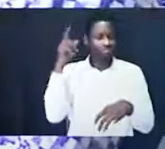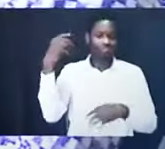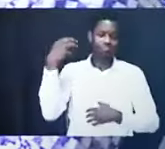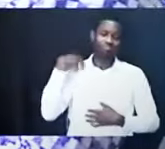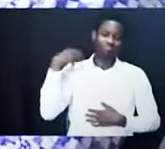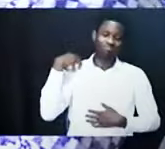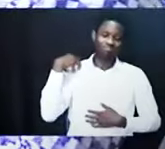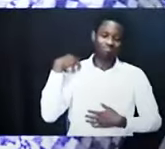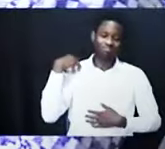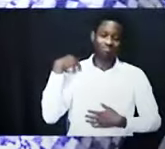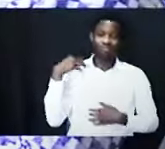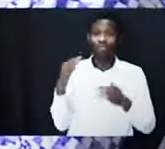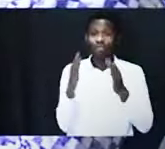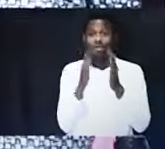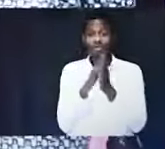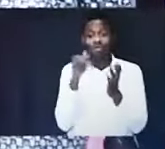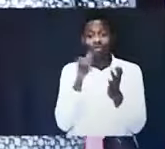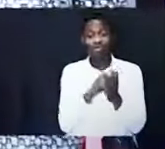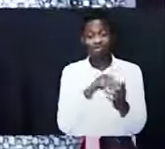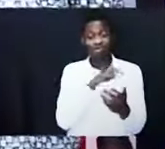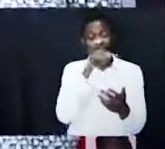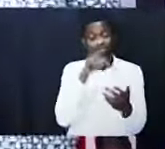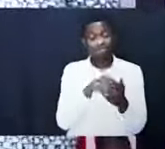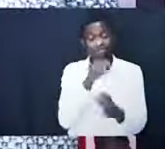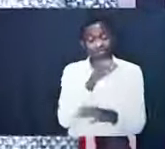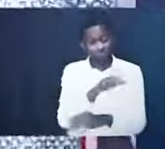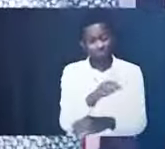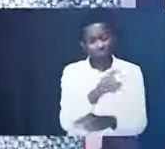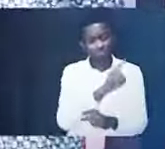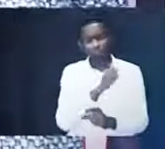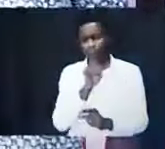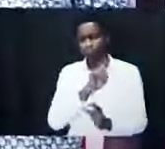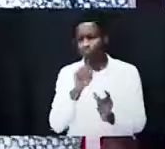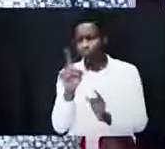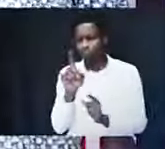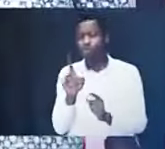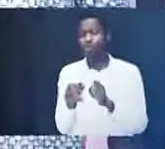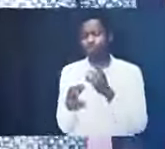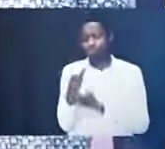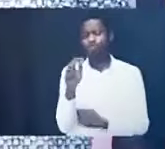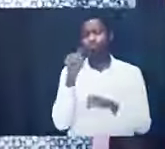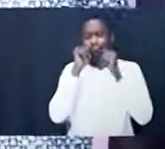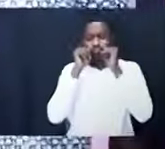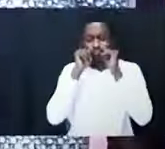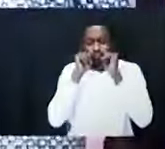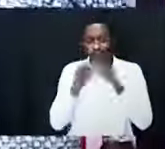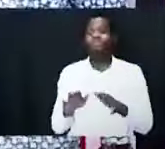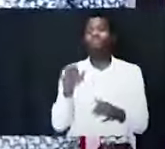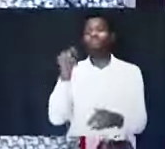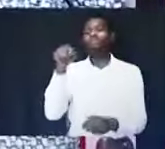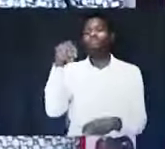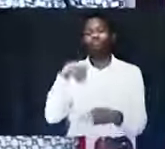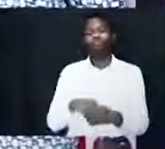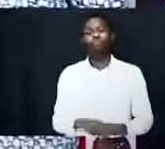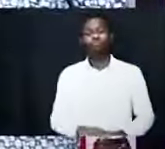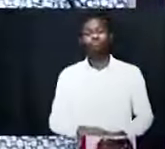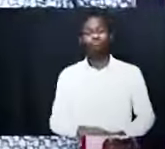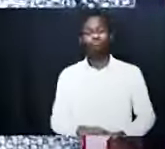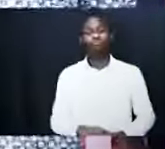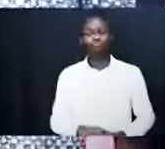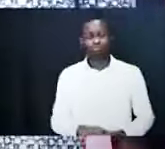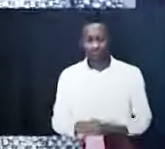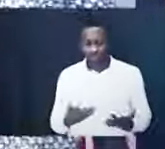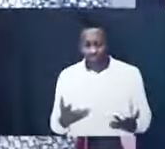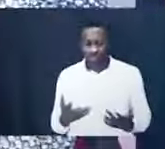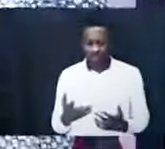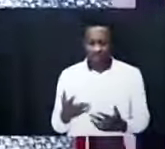this evening, wherever you are, or this morning, may the Lord bless you. Now, for about